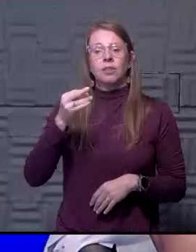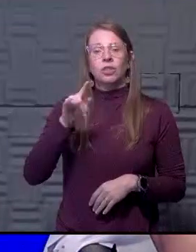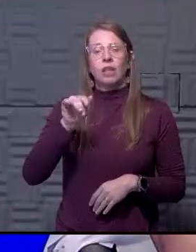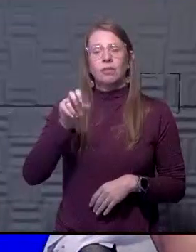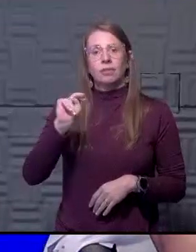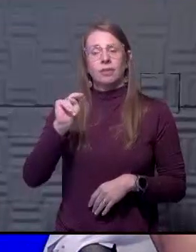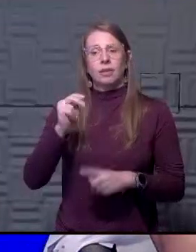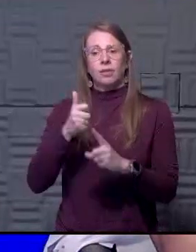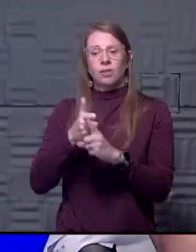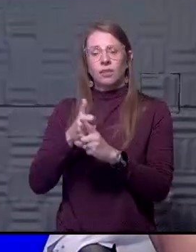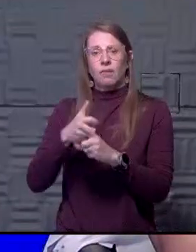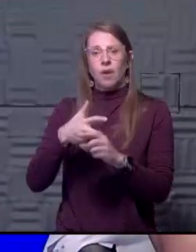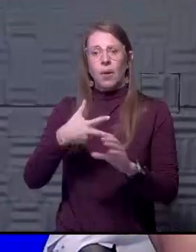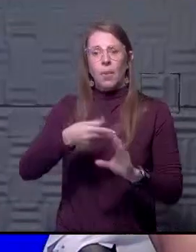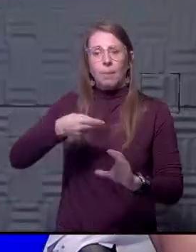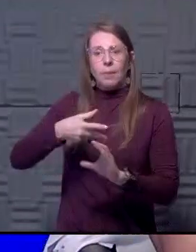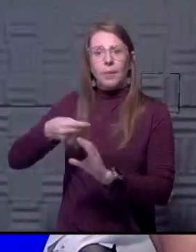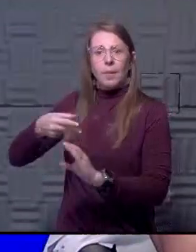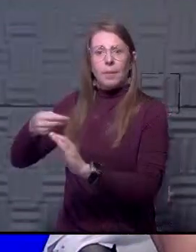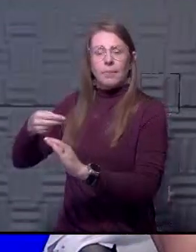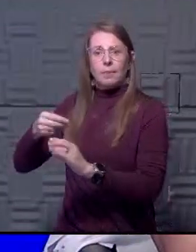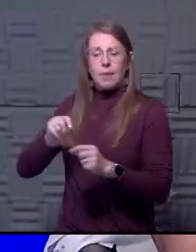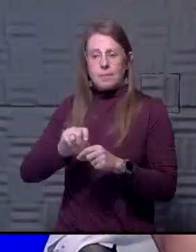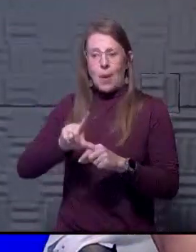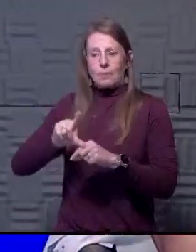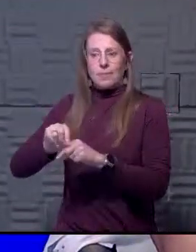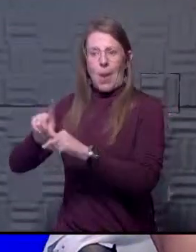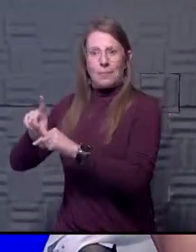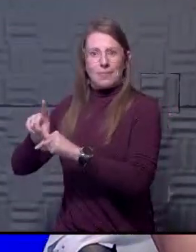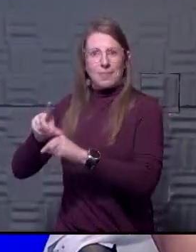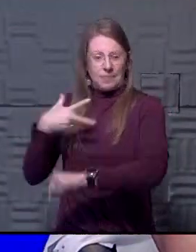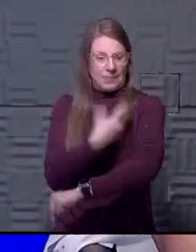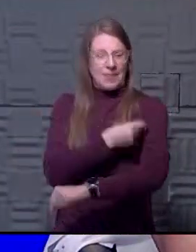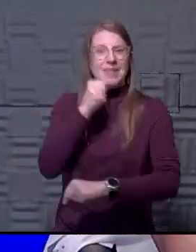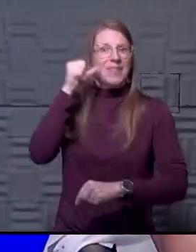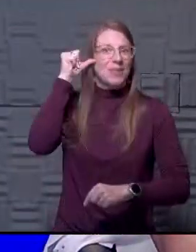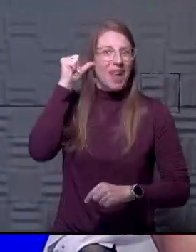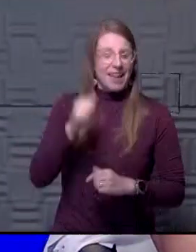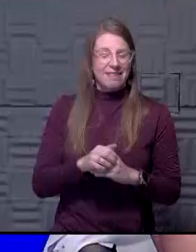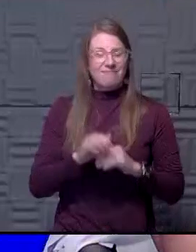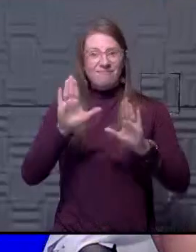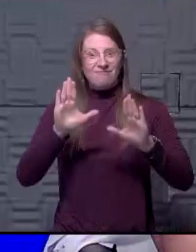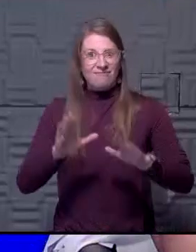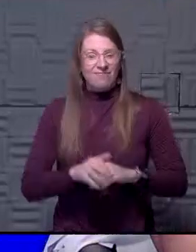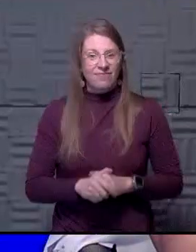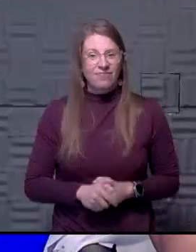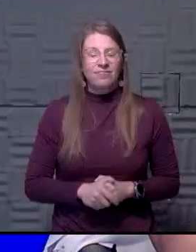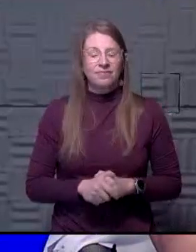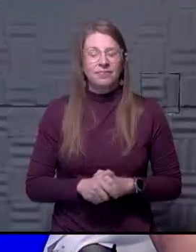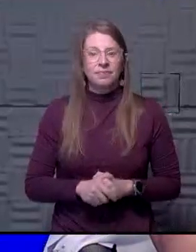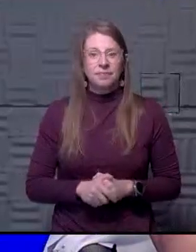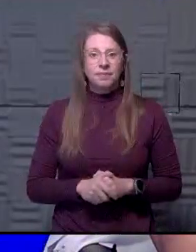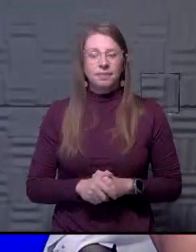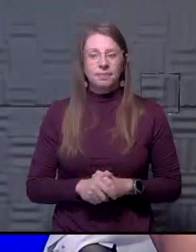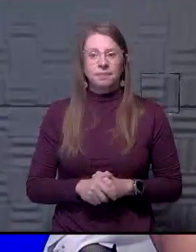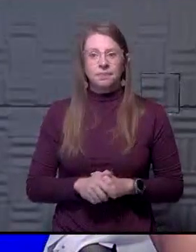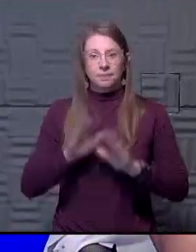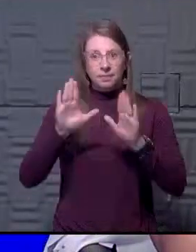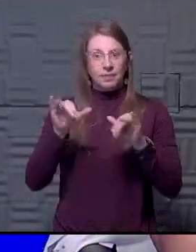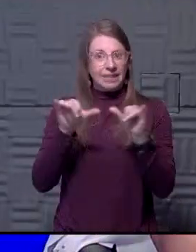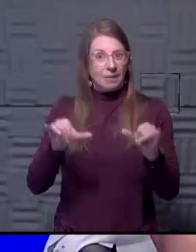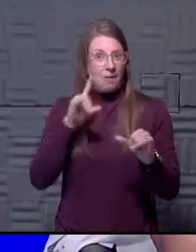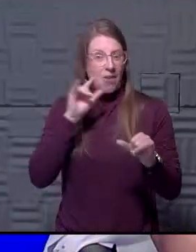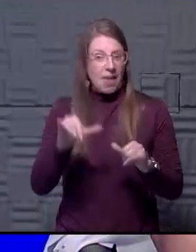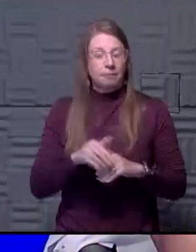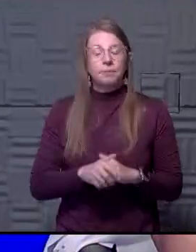drawing up all the vaccine, all the syringes Yeah. yesterday. So it's a good It's process a good thing. and Awesome. system they got up there for